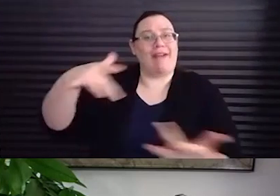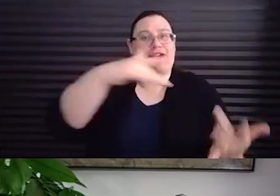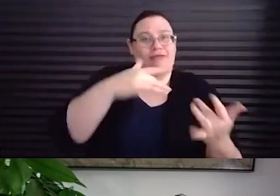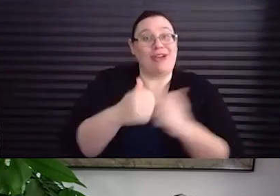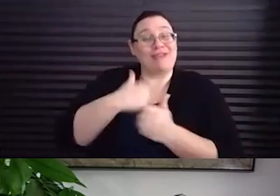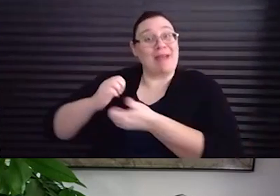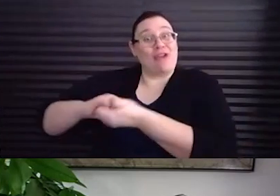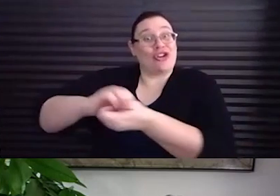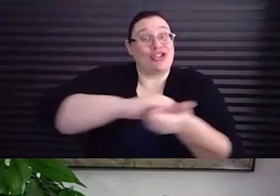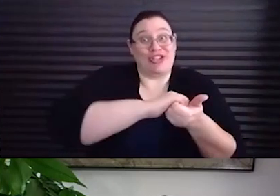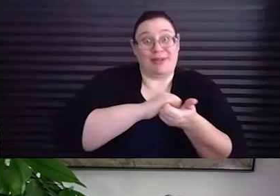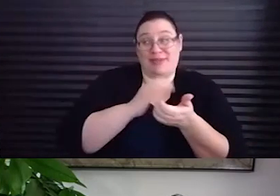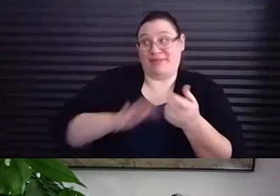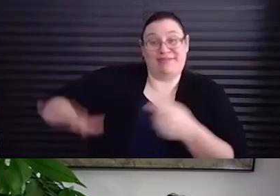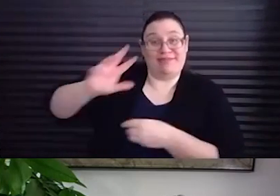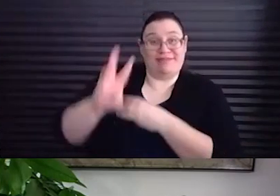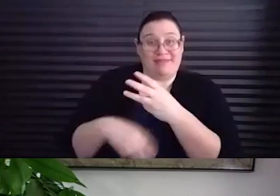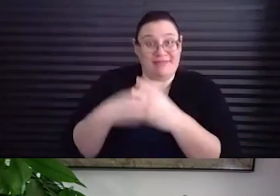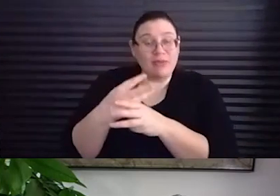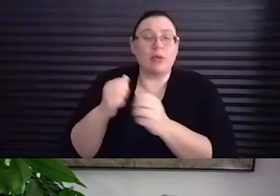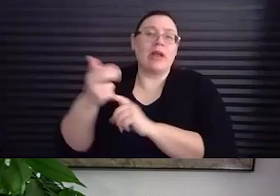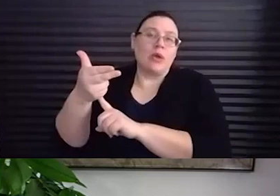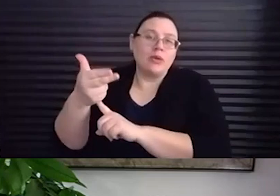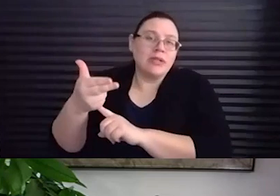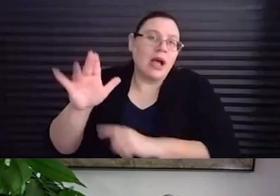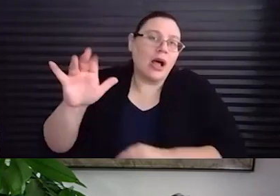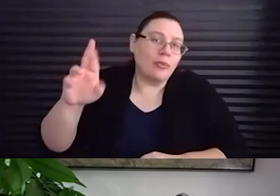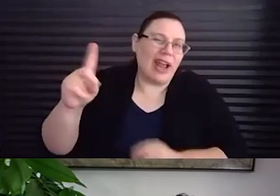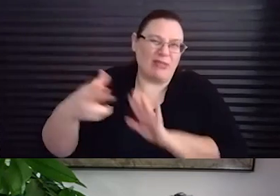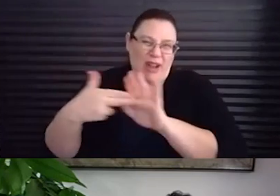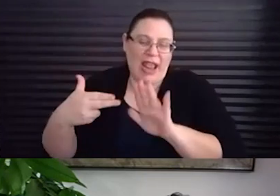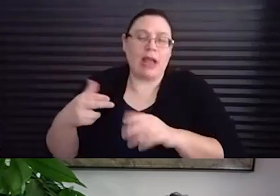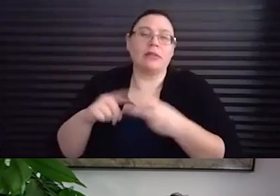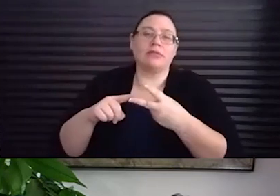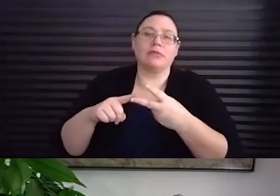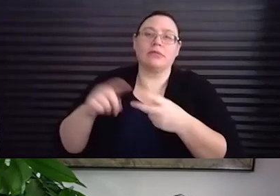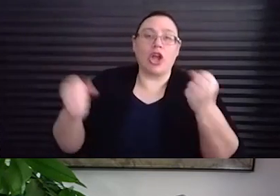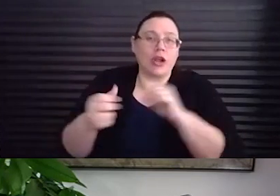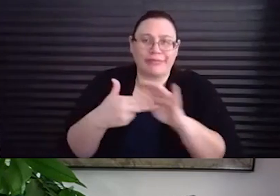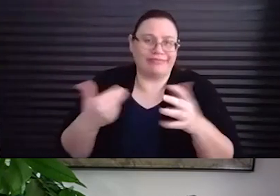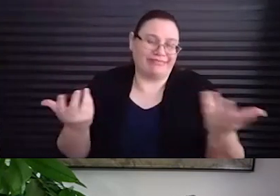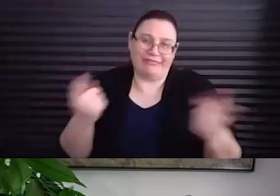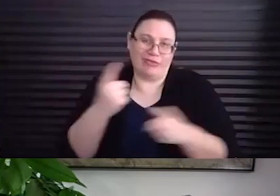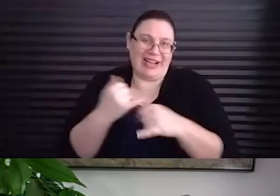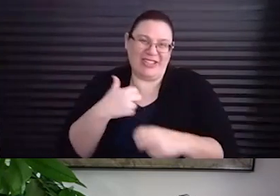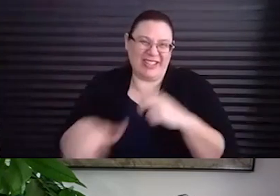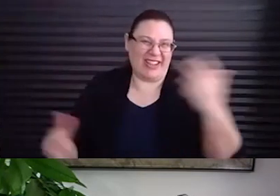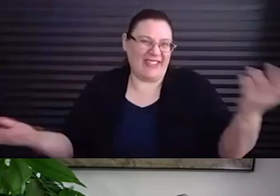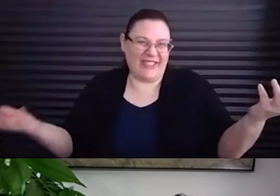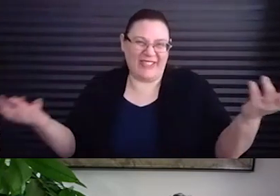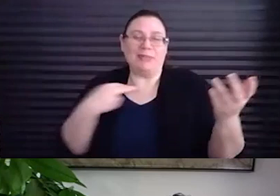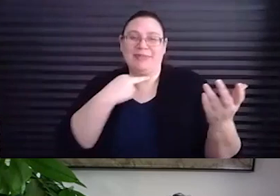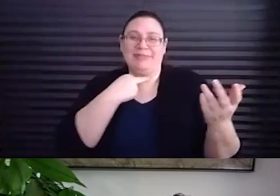done have been around the world with hotel brands, with car brands. Really tough to do that right now. I've been stuck here in